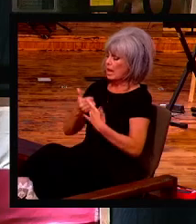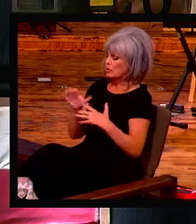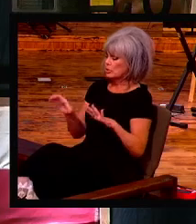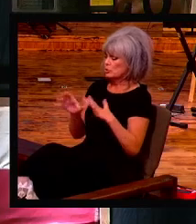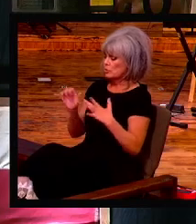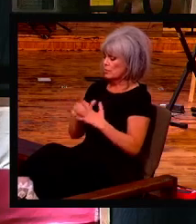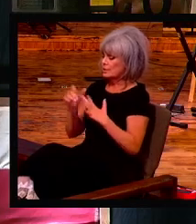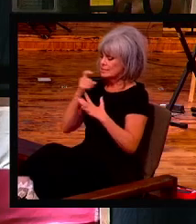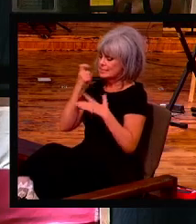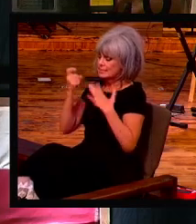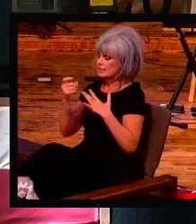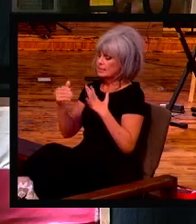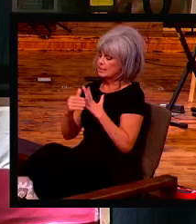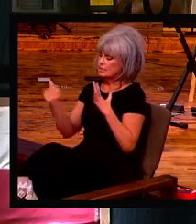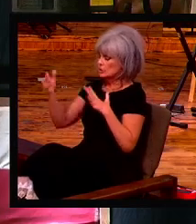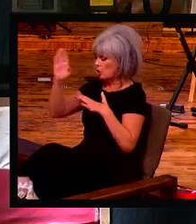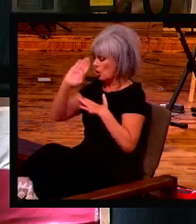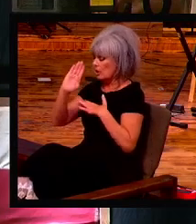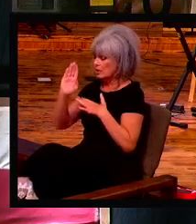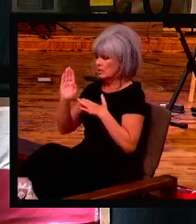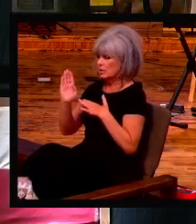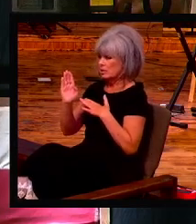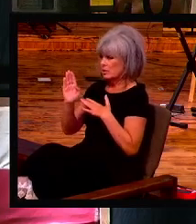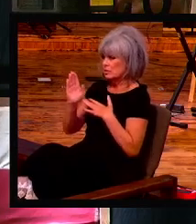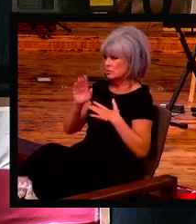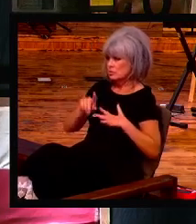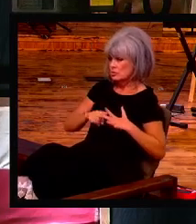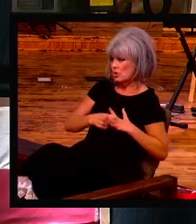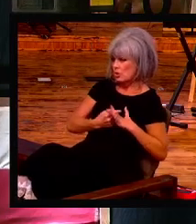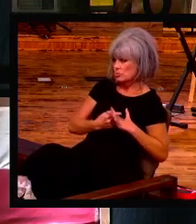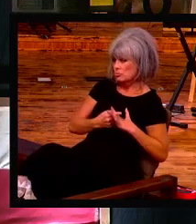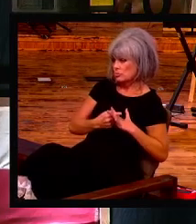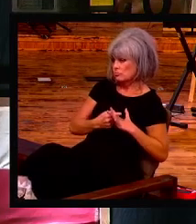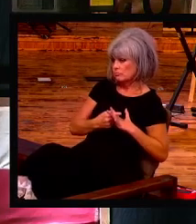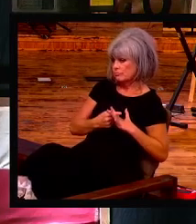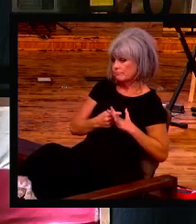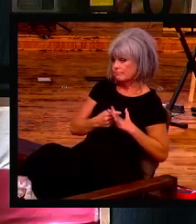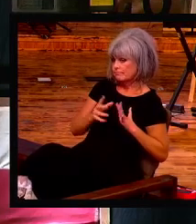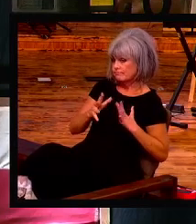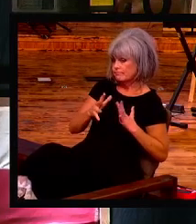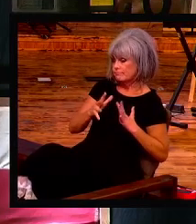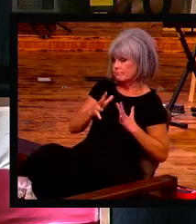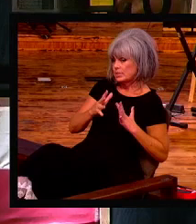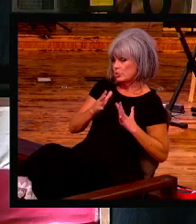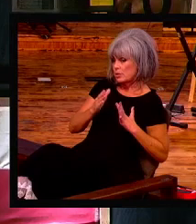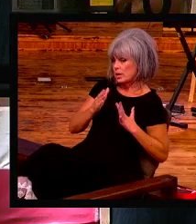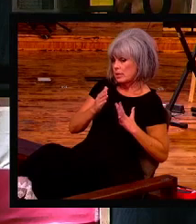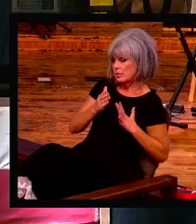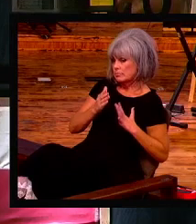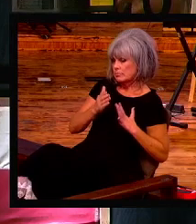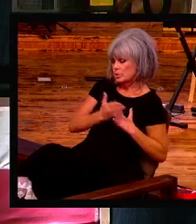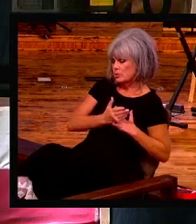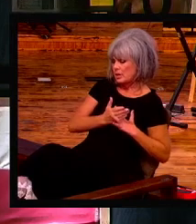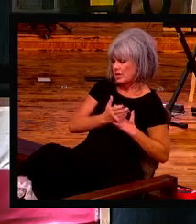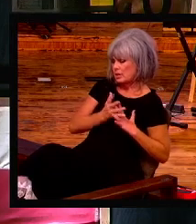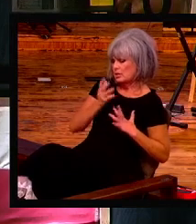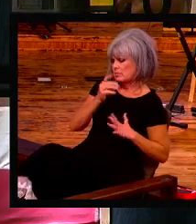So you think about this. He goes from being betrayed by his very own brothers, his blood.